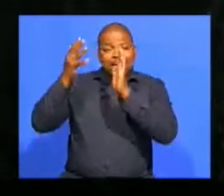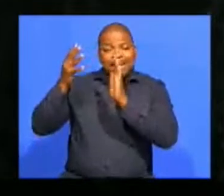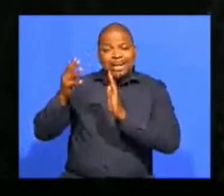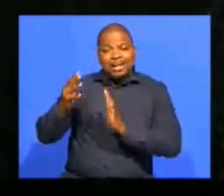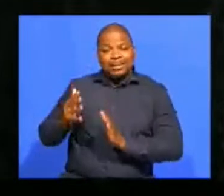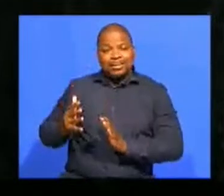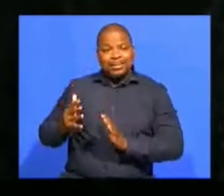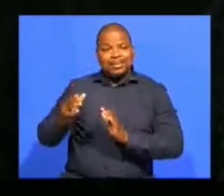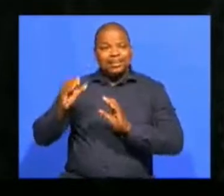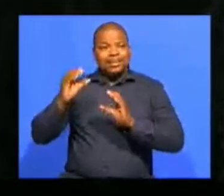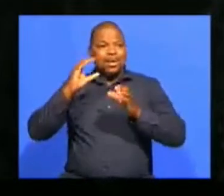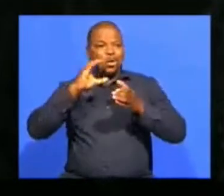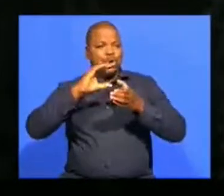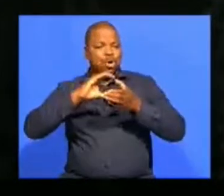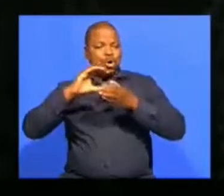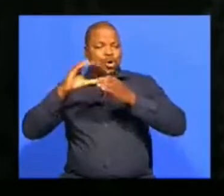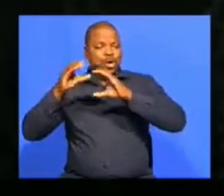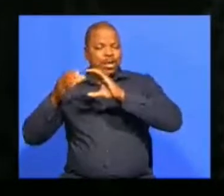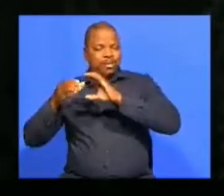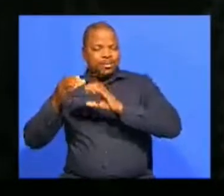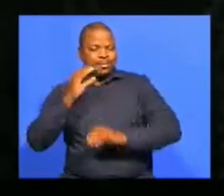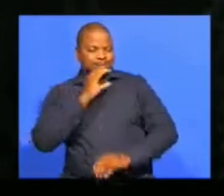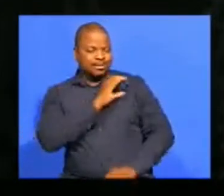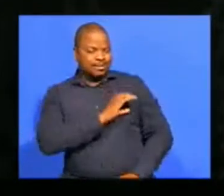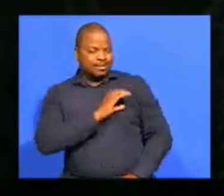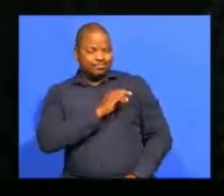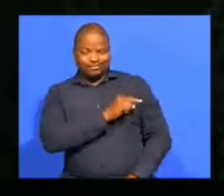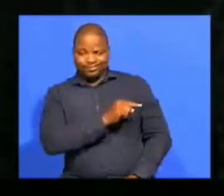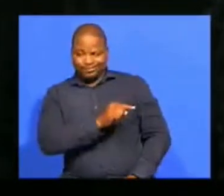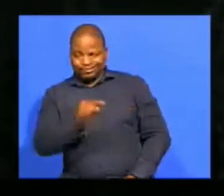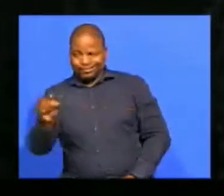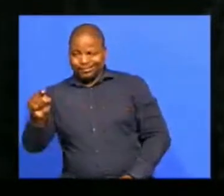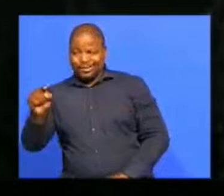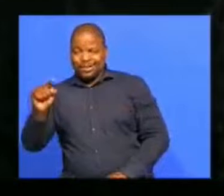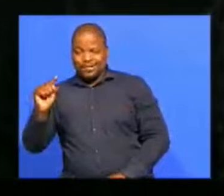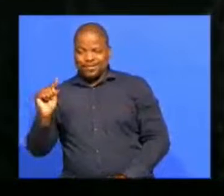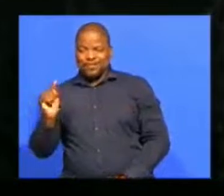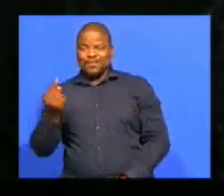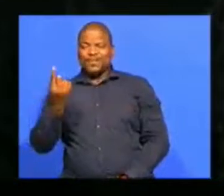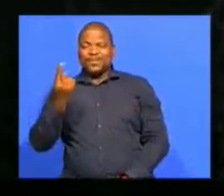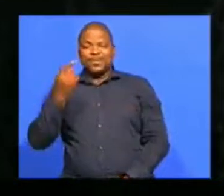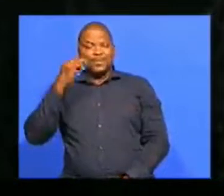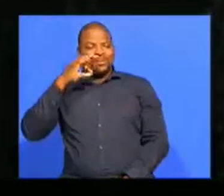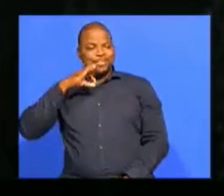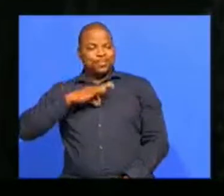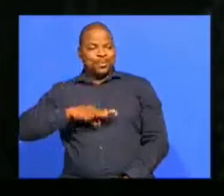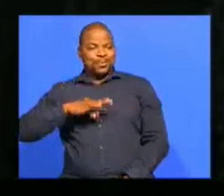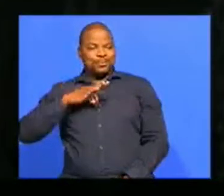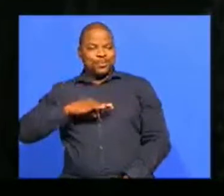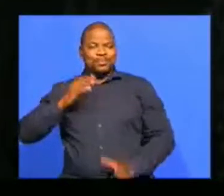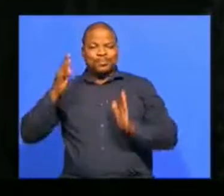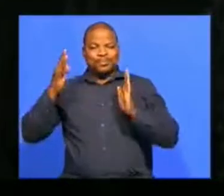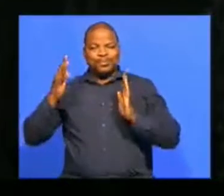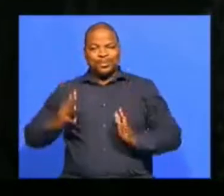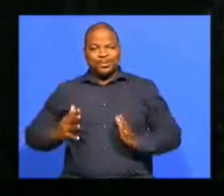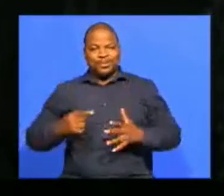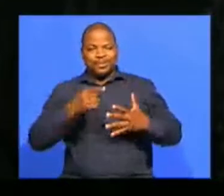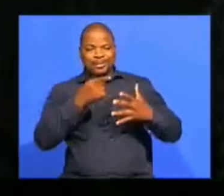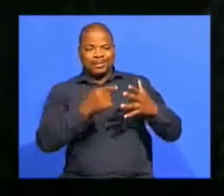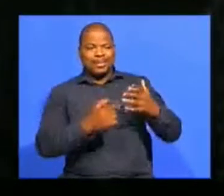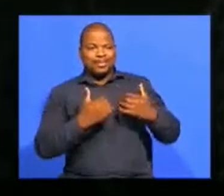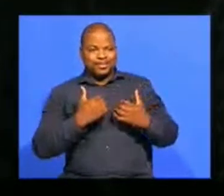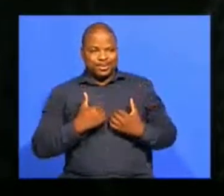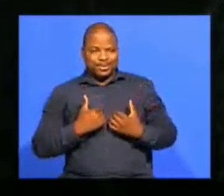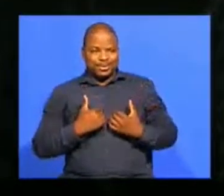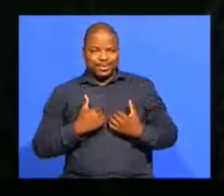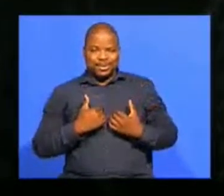about collaboration, it is the citizens who would be the first beneficiaries out of that